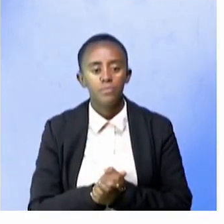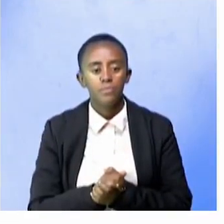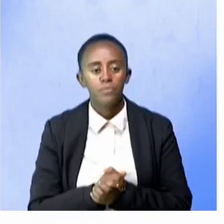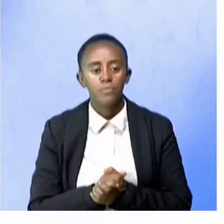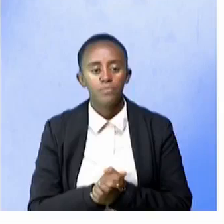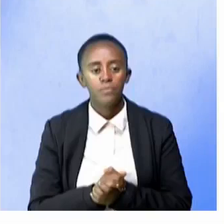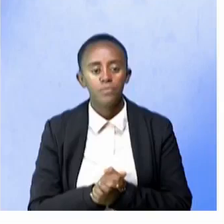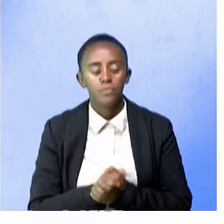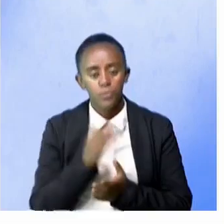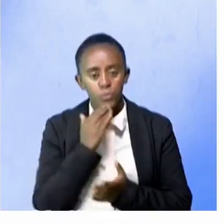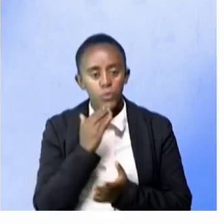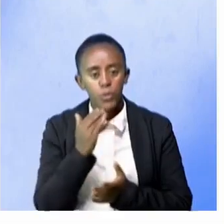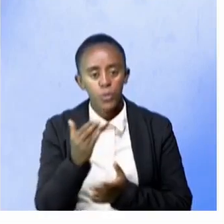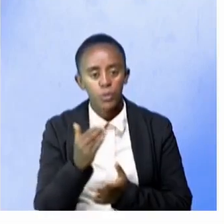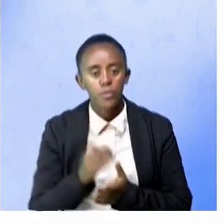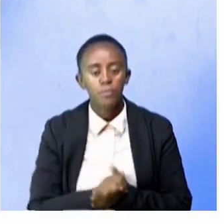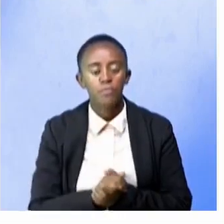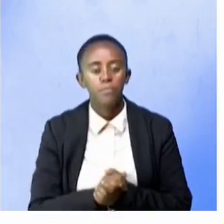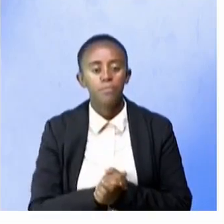Good.